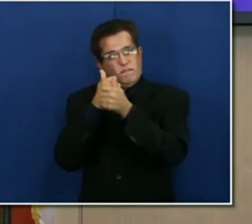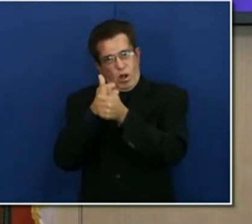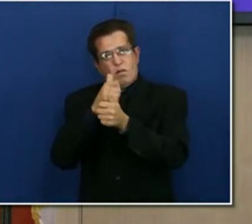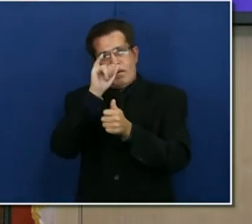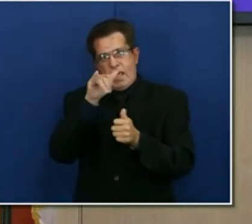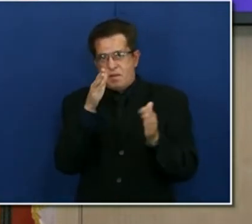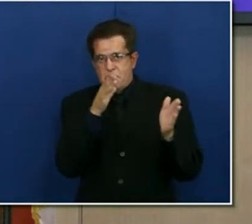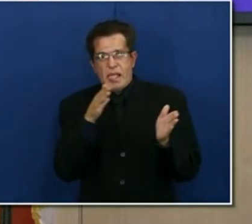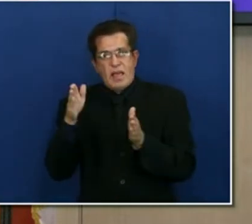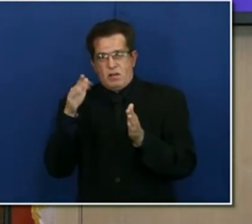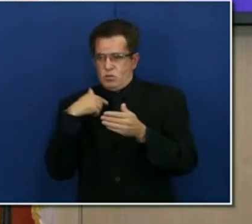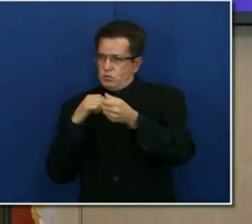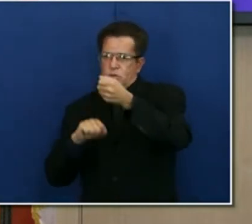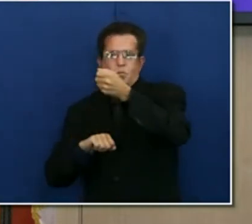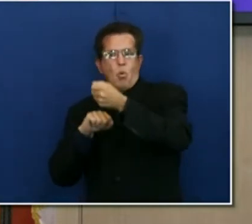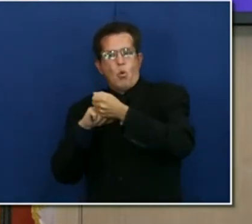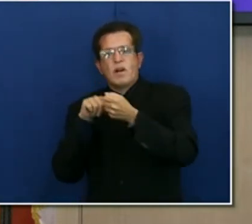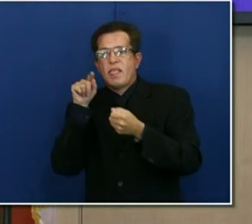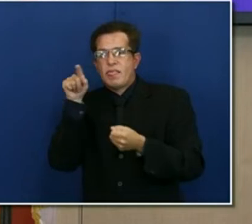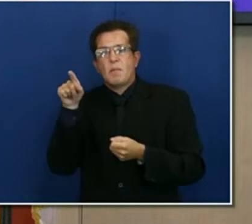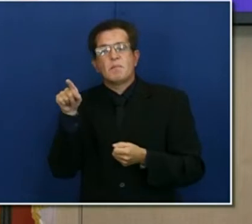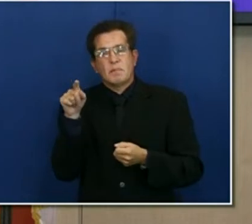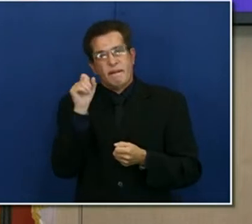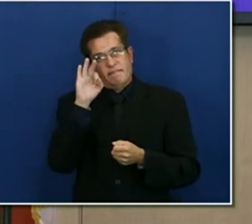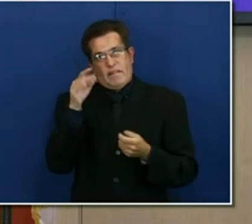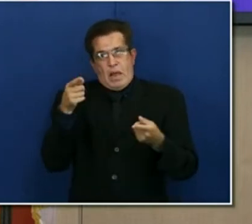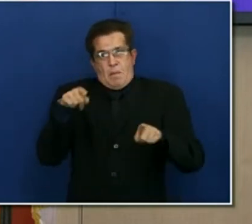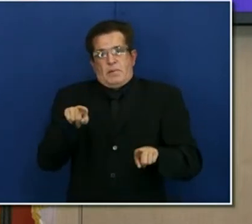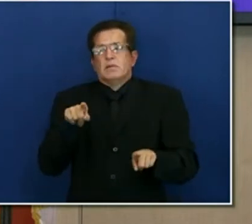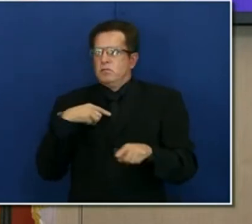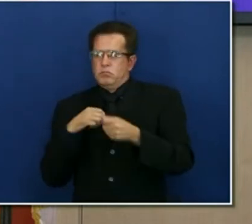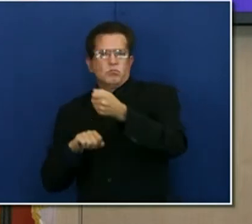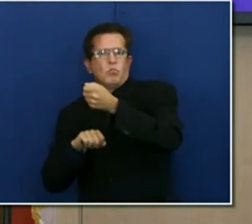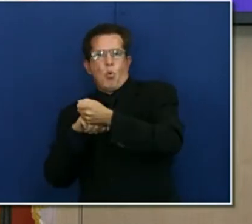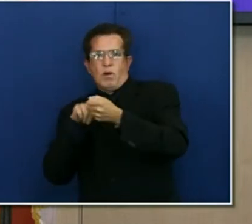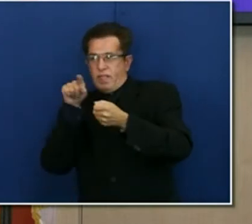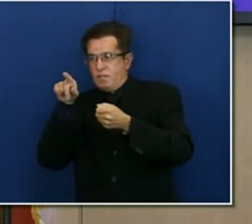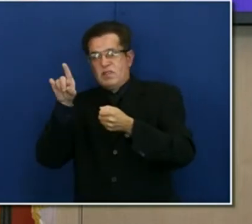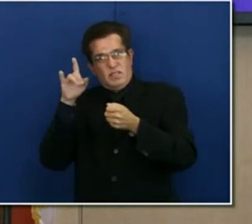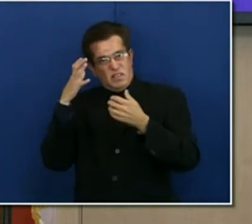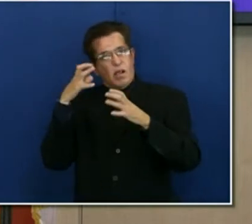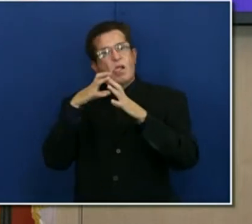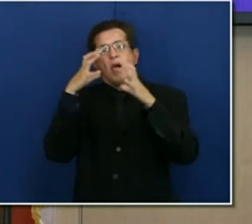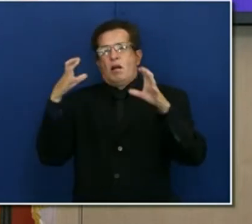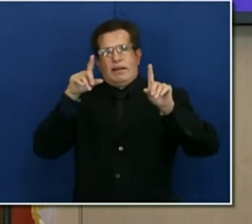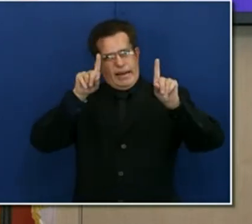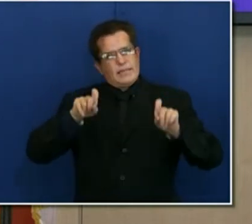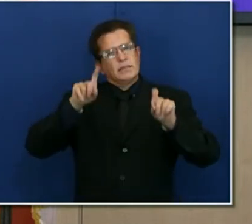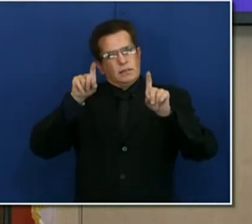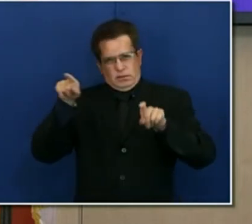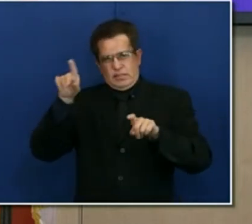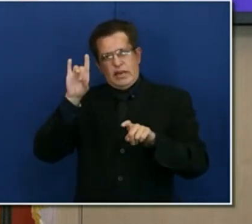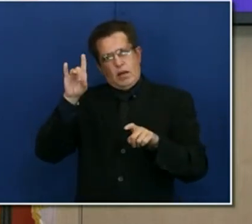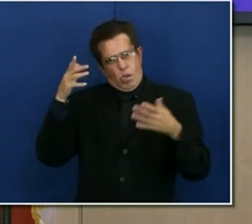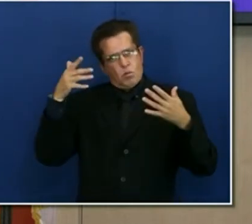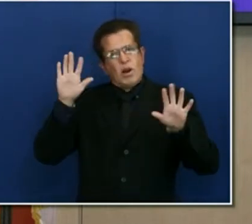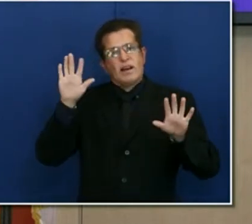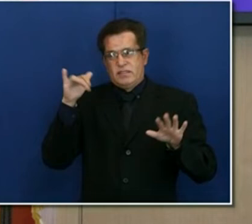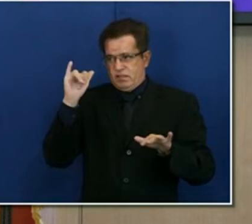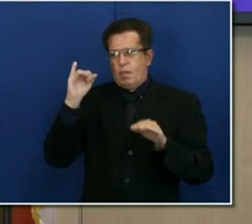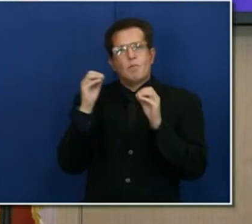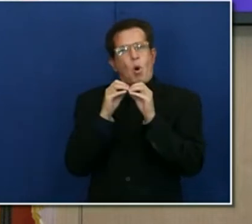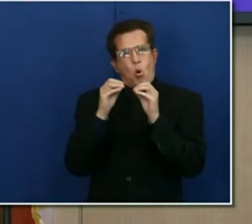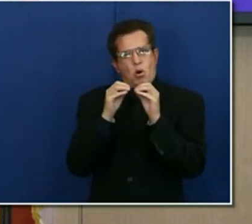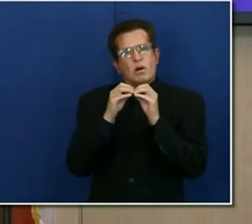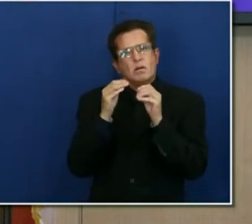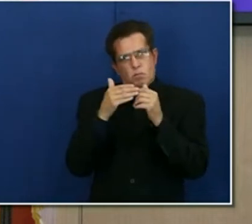and we are supporting them doing that. They have actually done a substantial amount of testing already and have some tests pending, but we